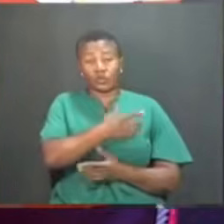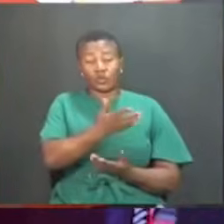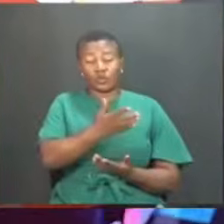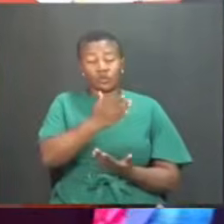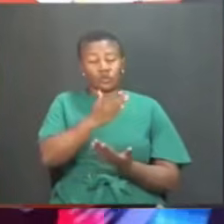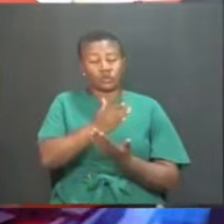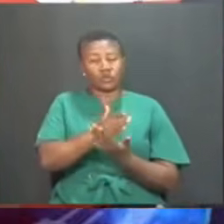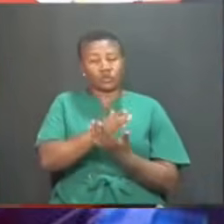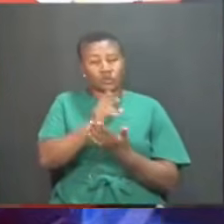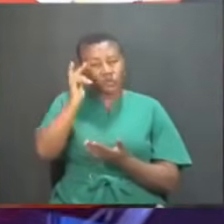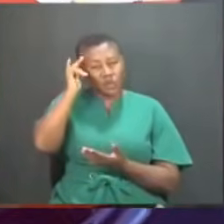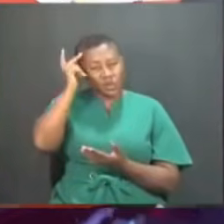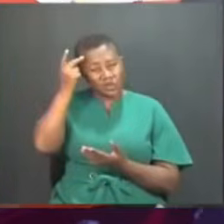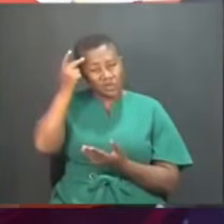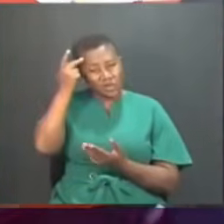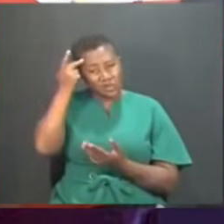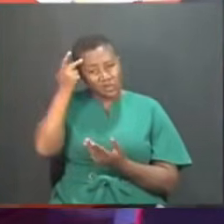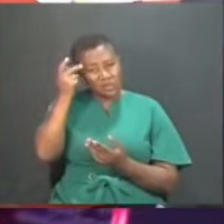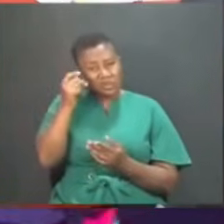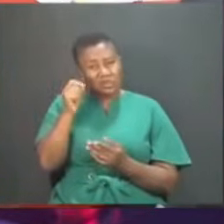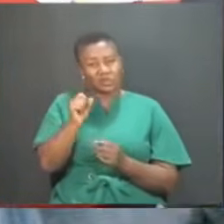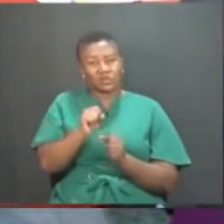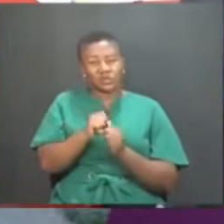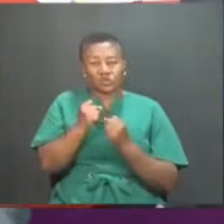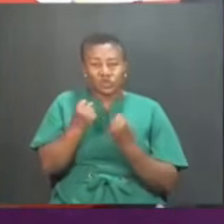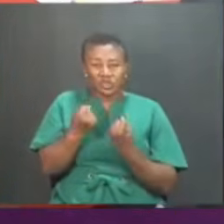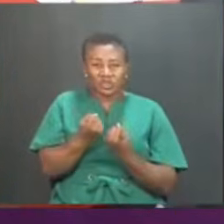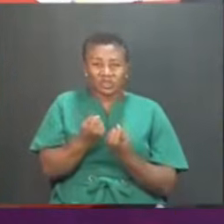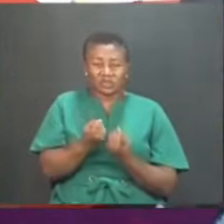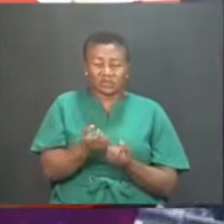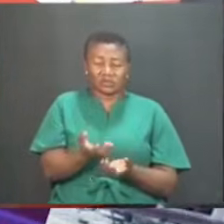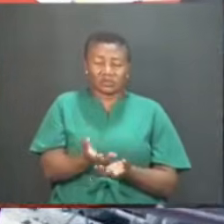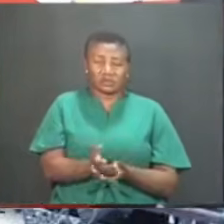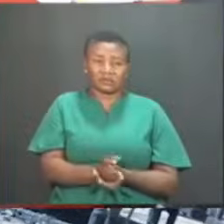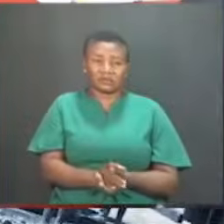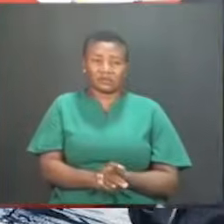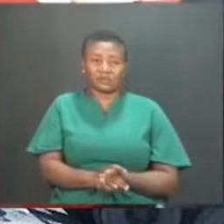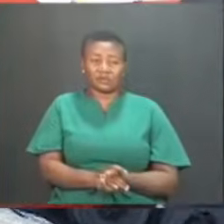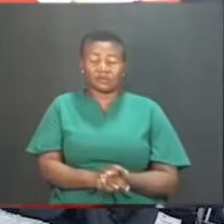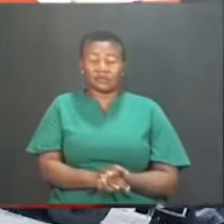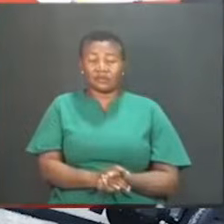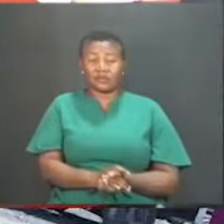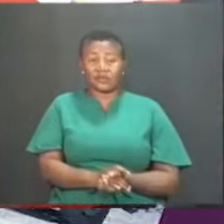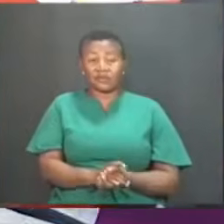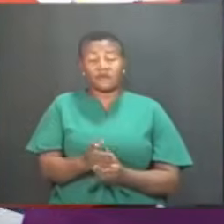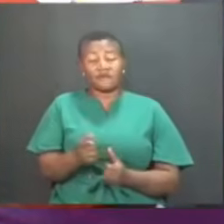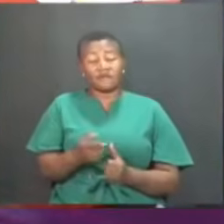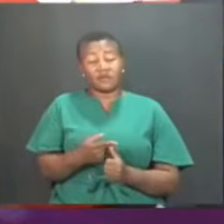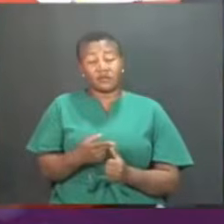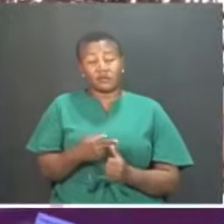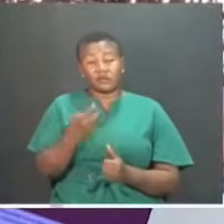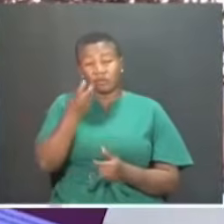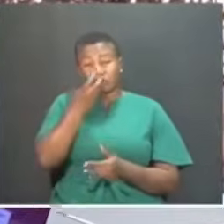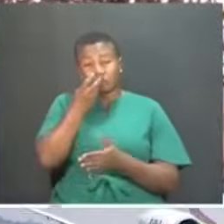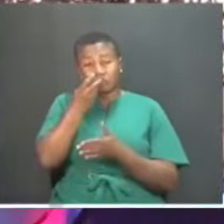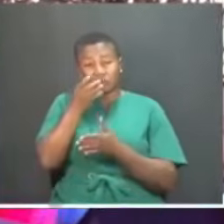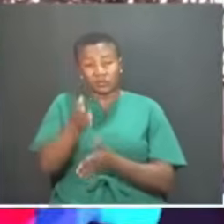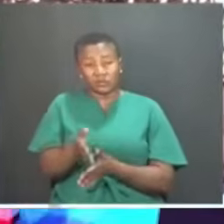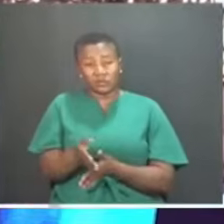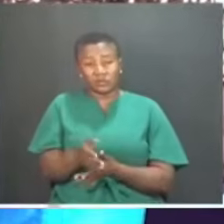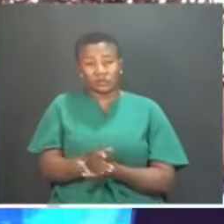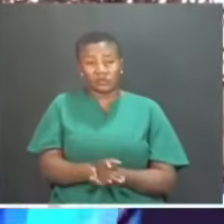situation as much as possible. First of all, Mr. Speaker, I'm